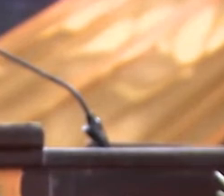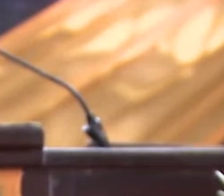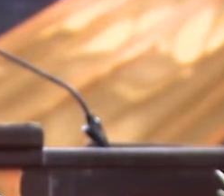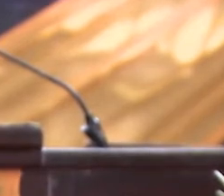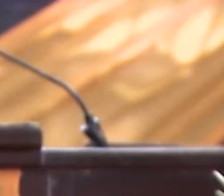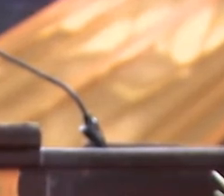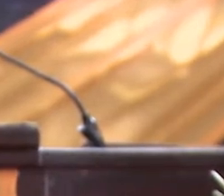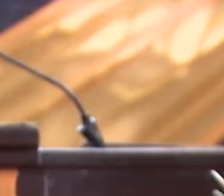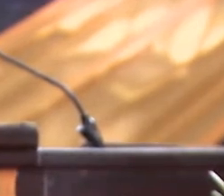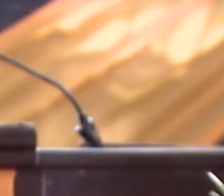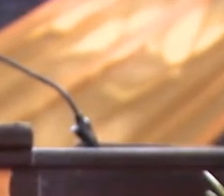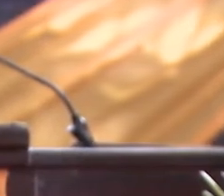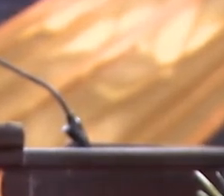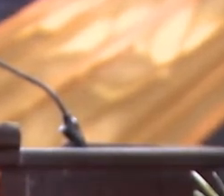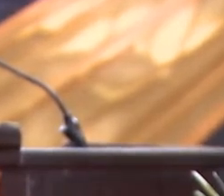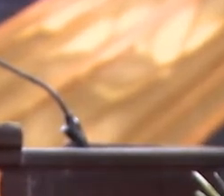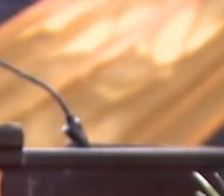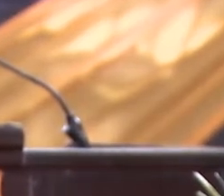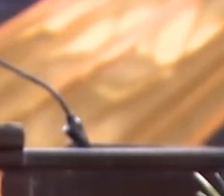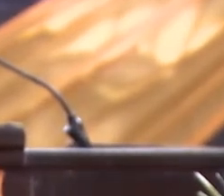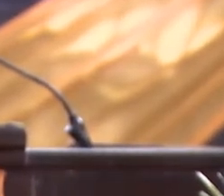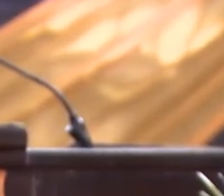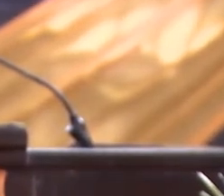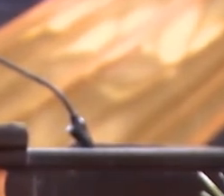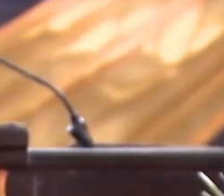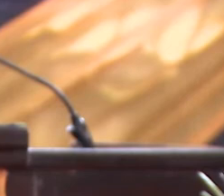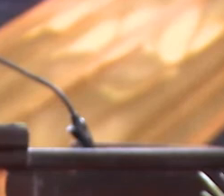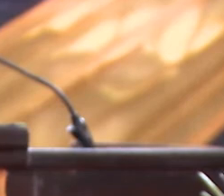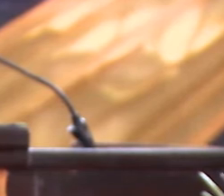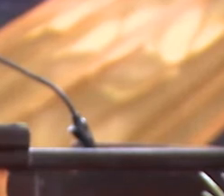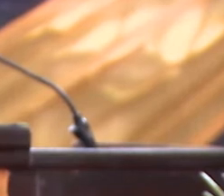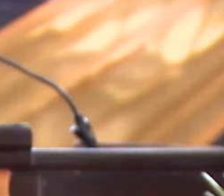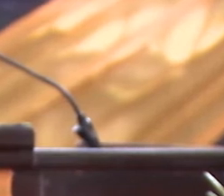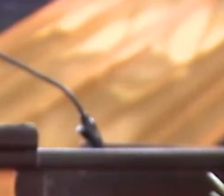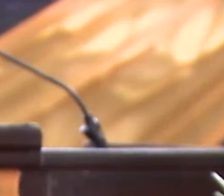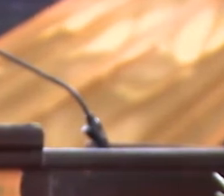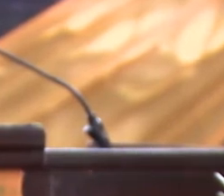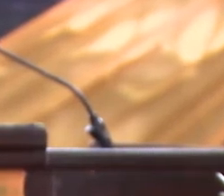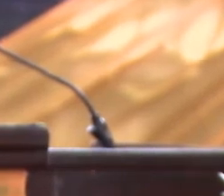In this world I'm passing